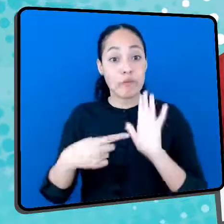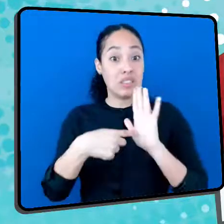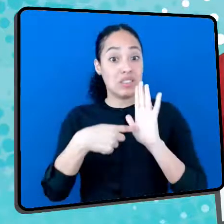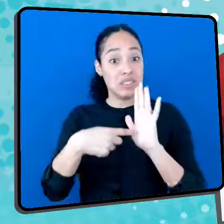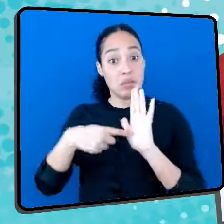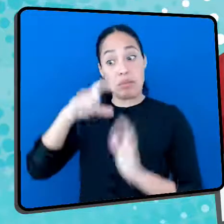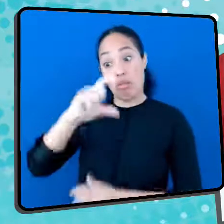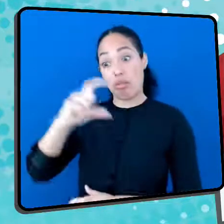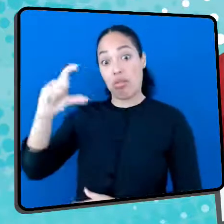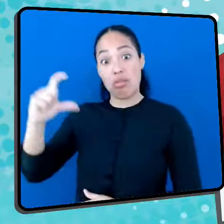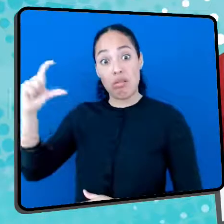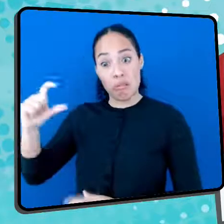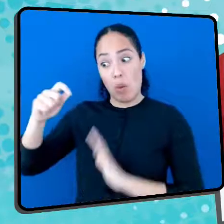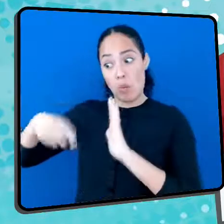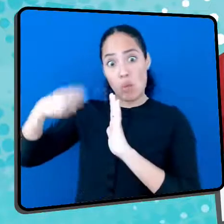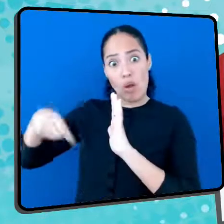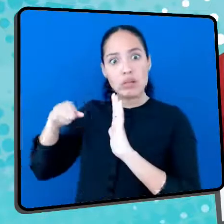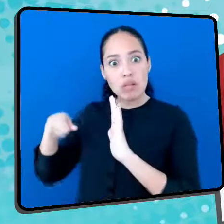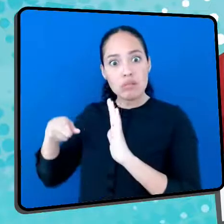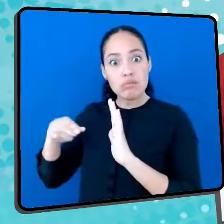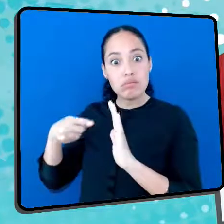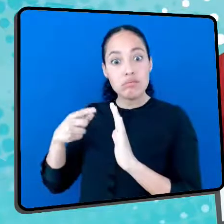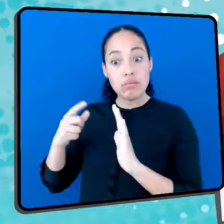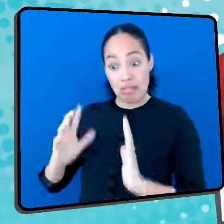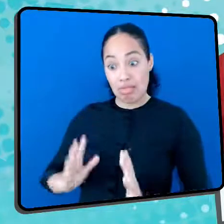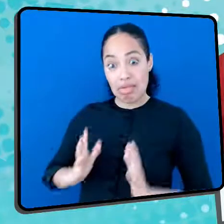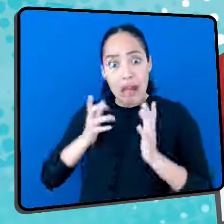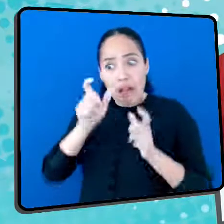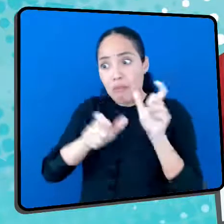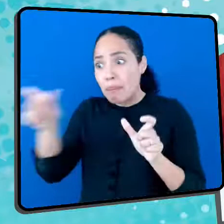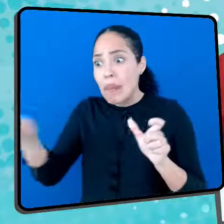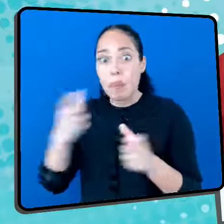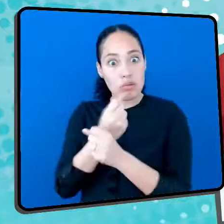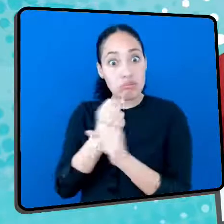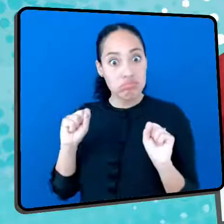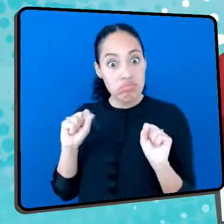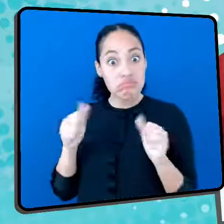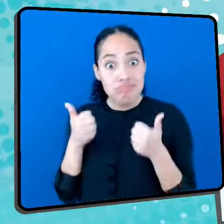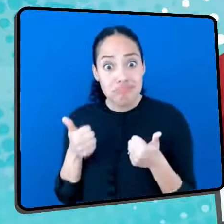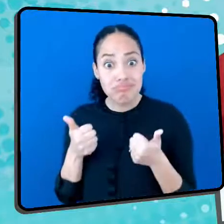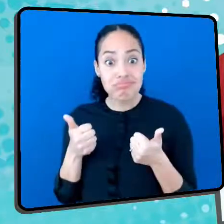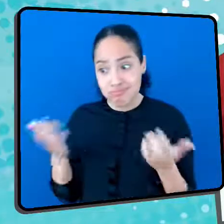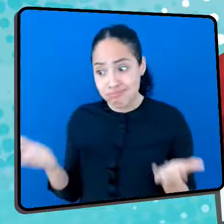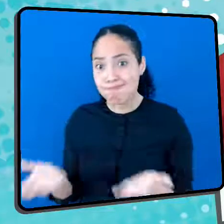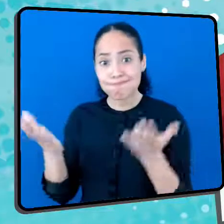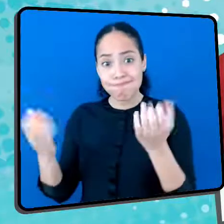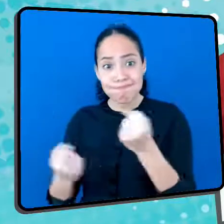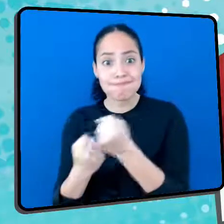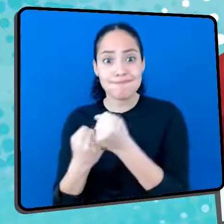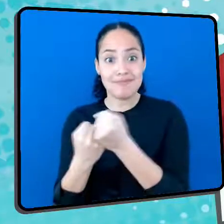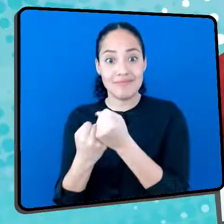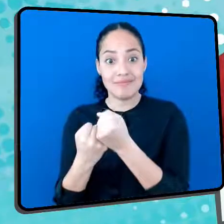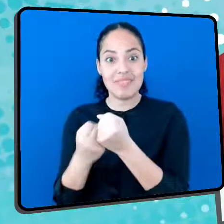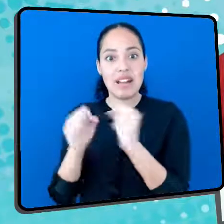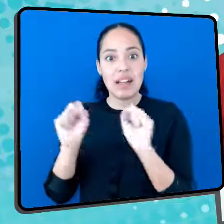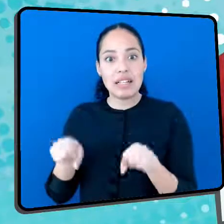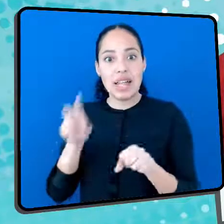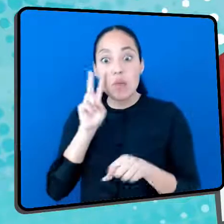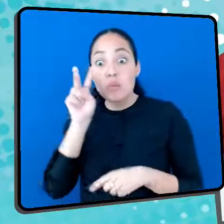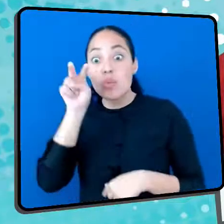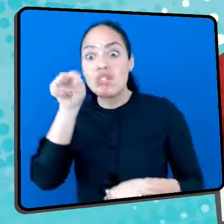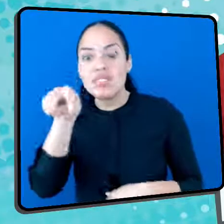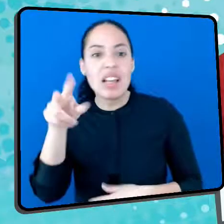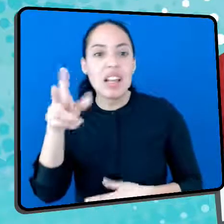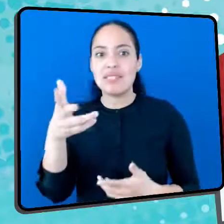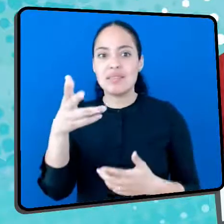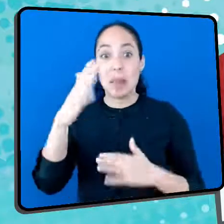lives because we could estimate which buildings might be in danger, or let's say like